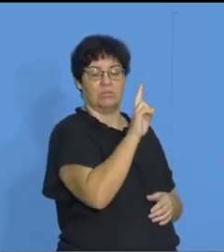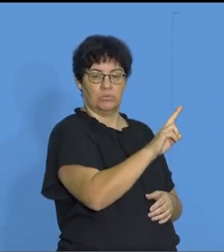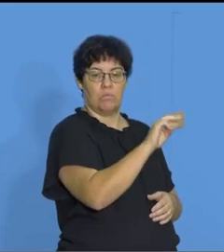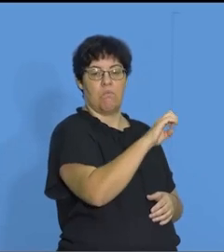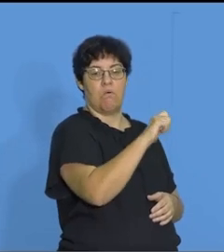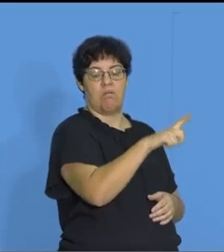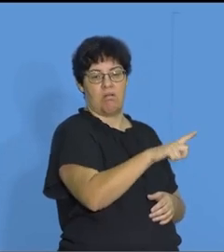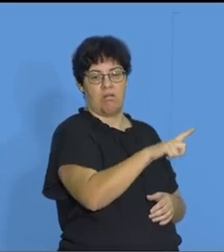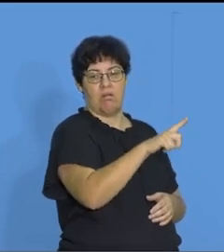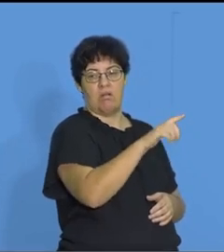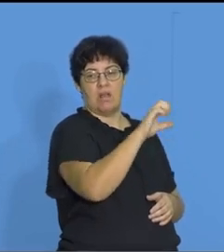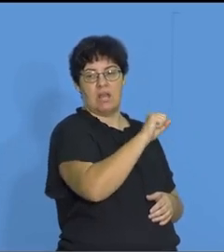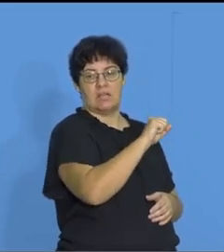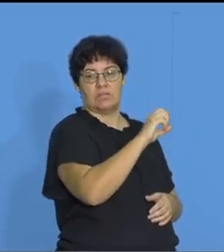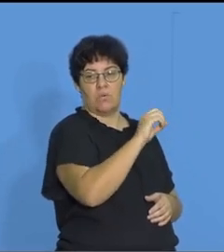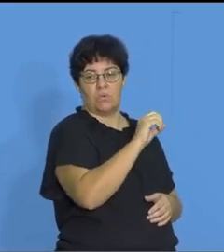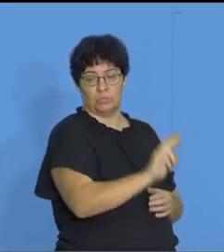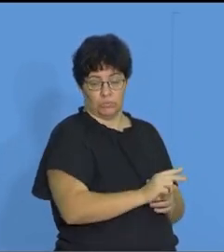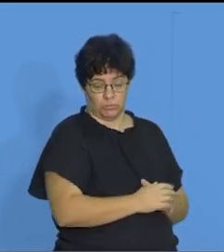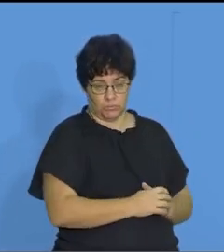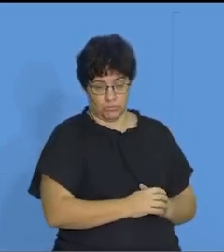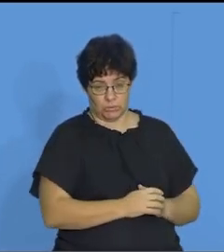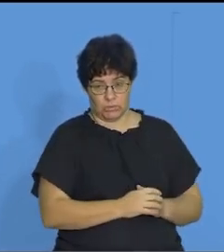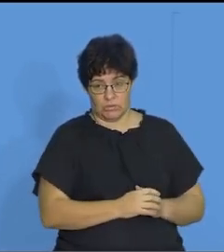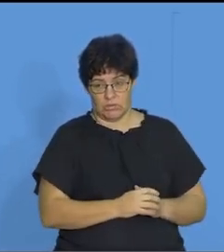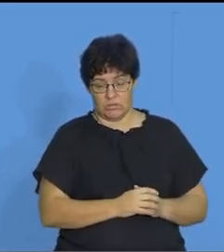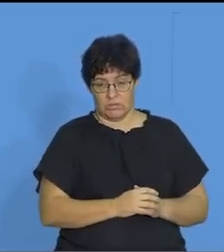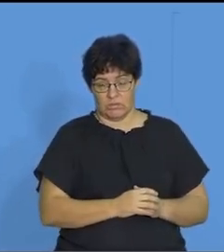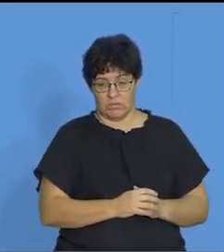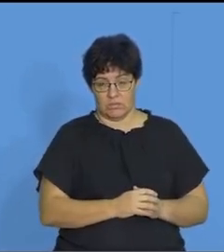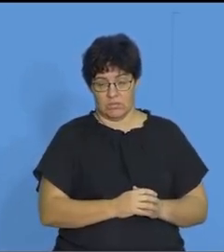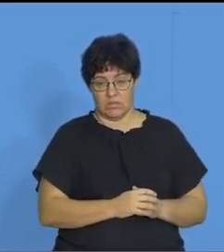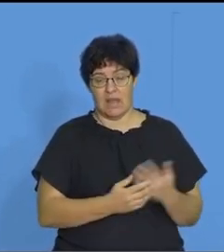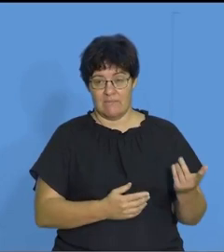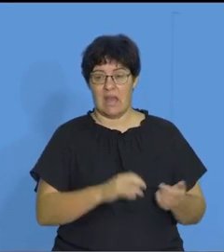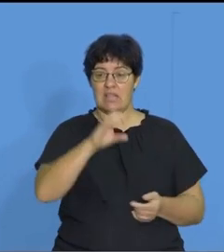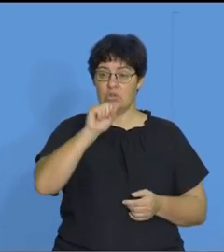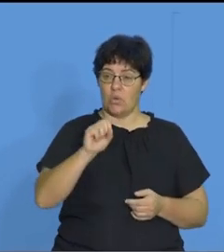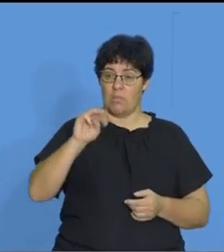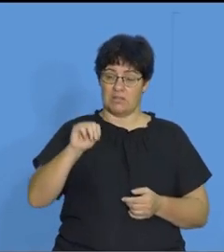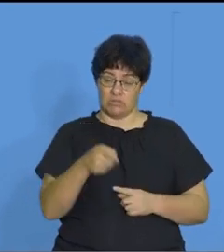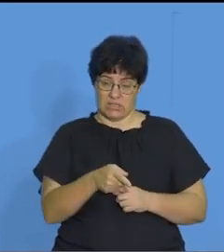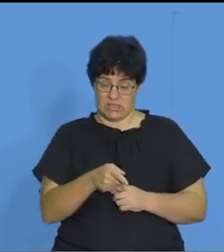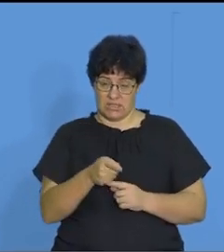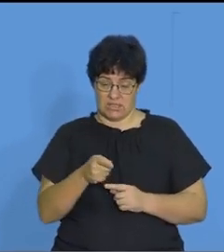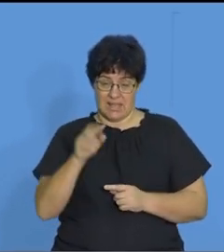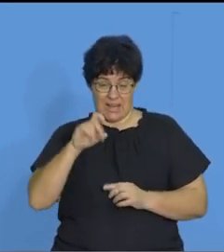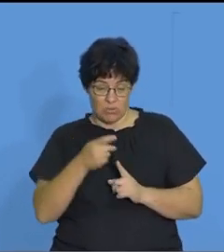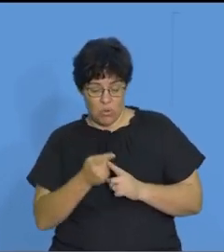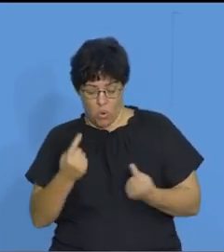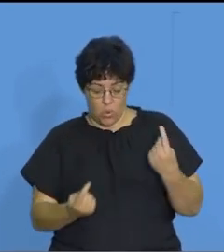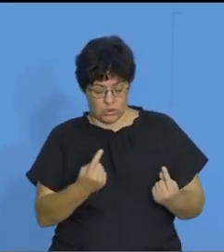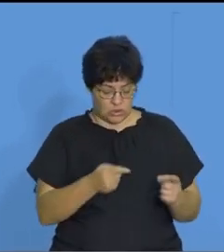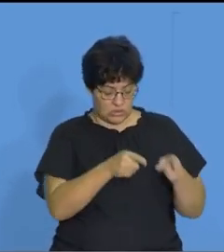2 mole, okay? So the question is, if this is the stoichiometric ratio in which they react, which of the two